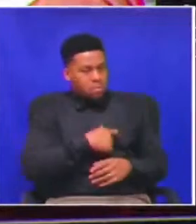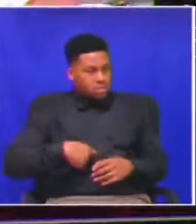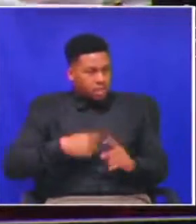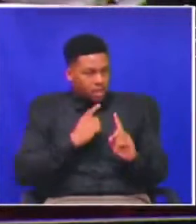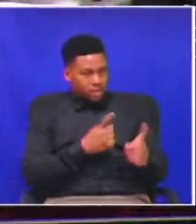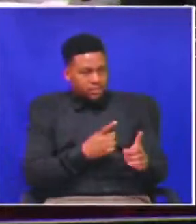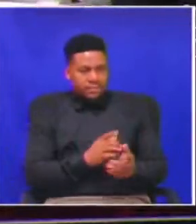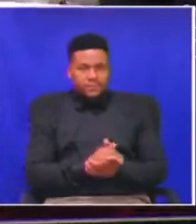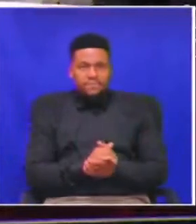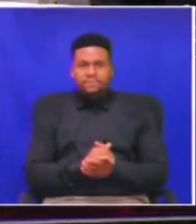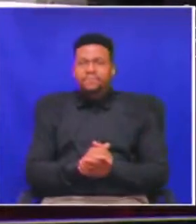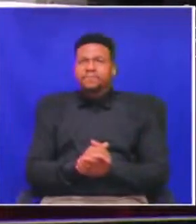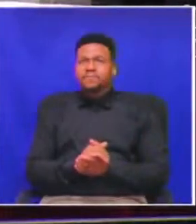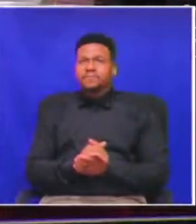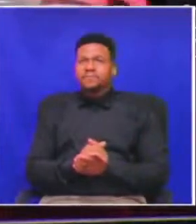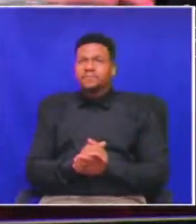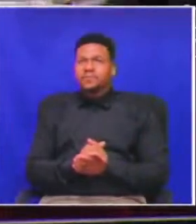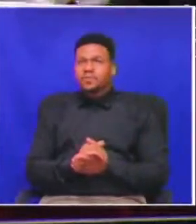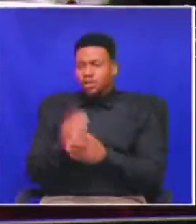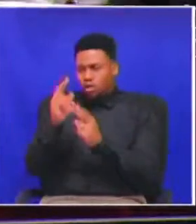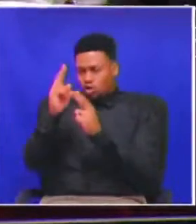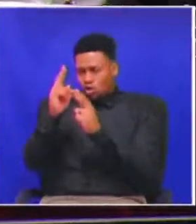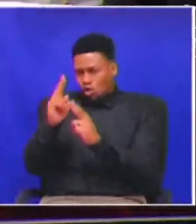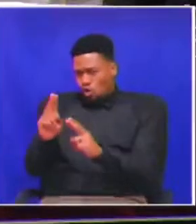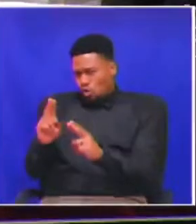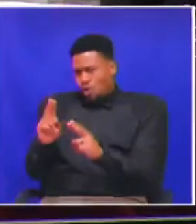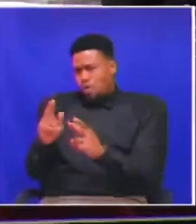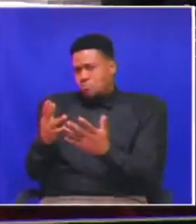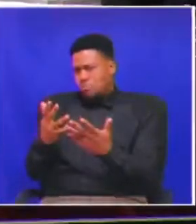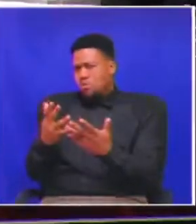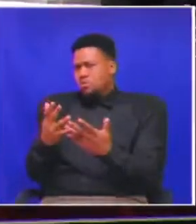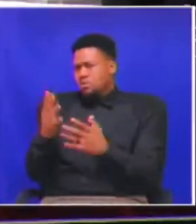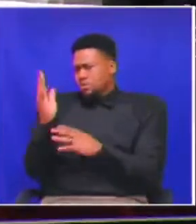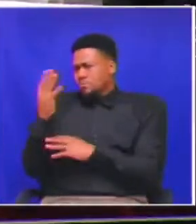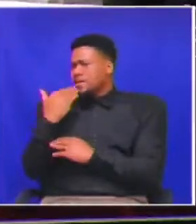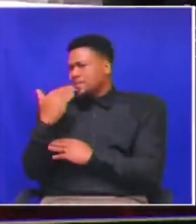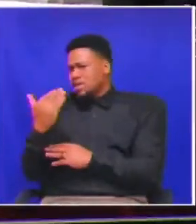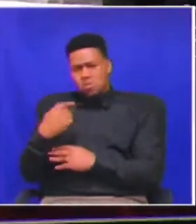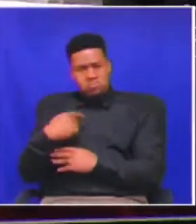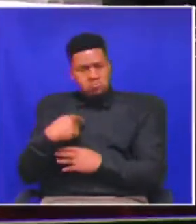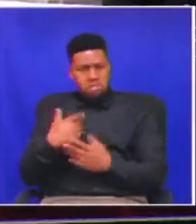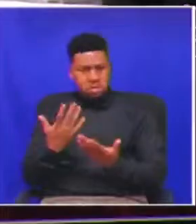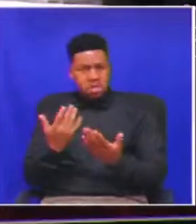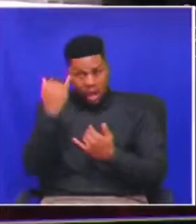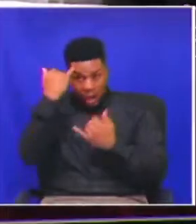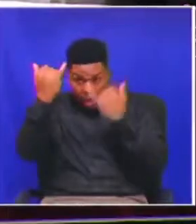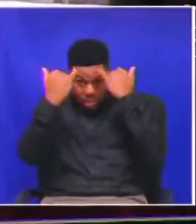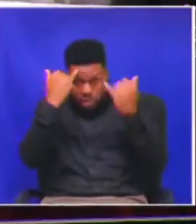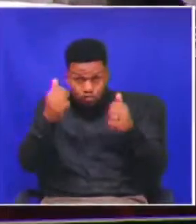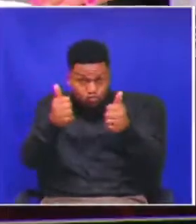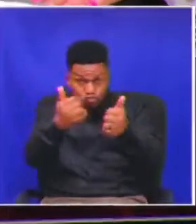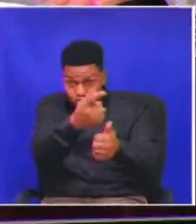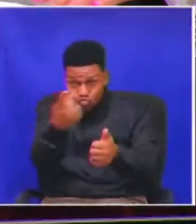Thank you, Honorable Speaker. I'm always open to good ideas. And if there are people